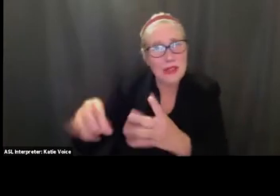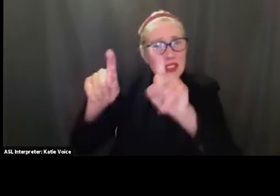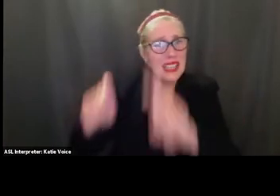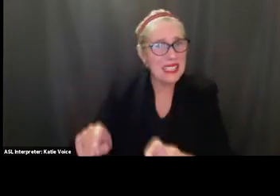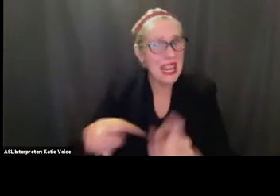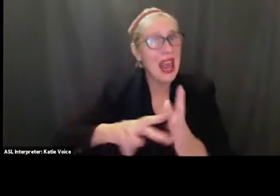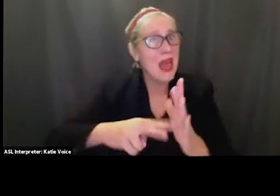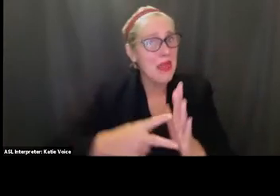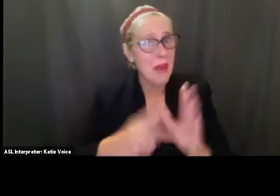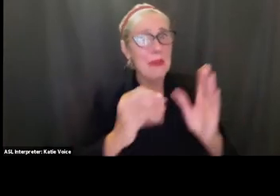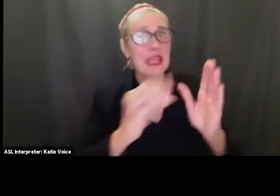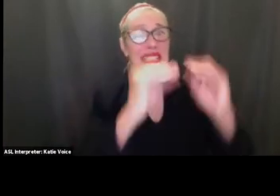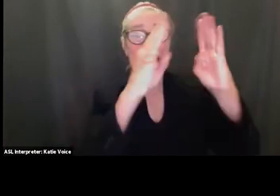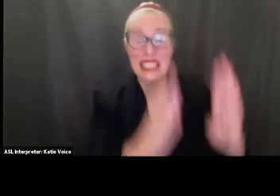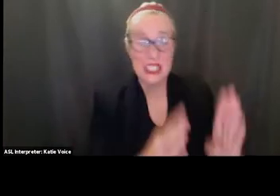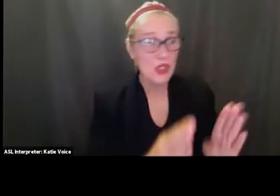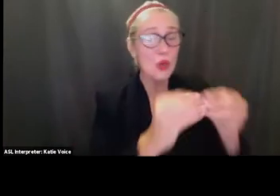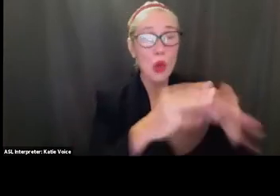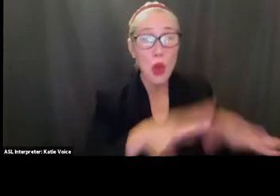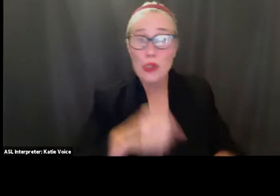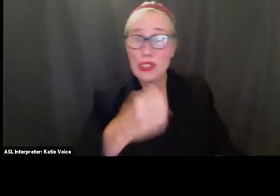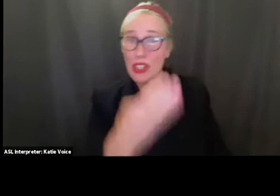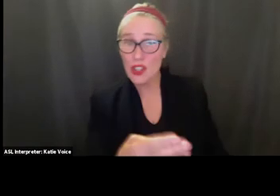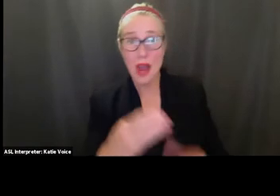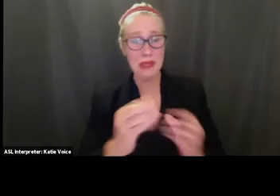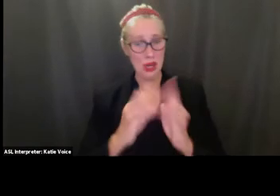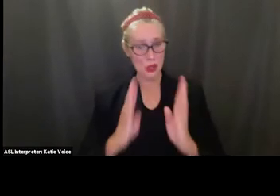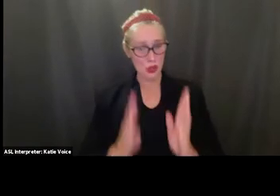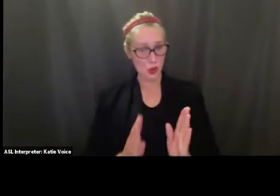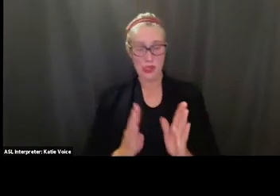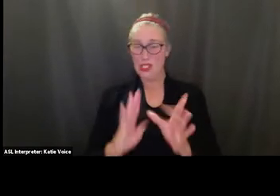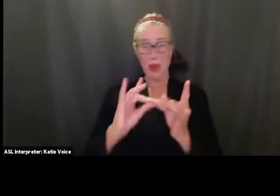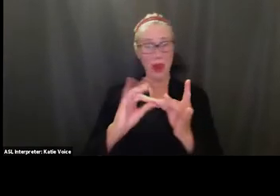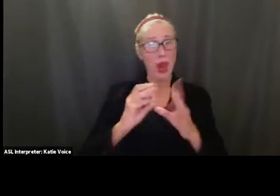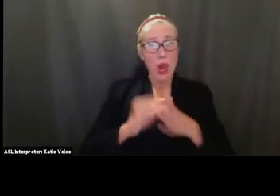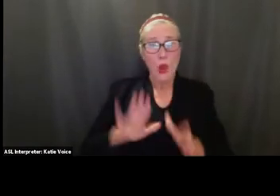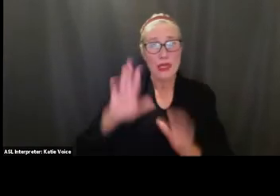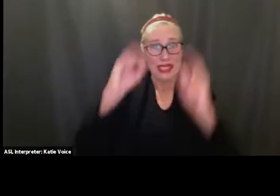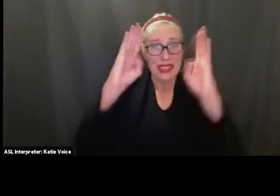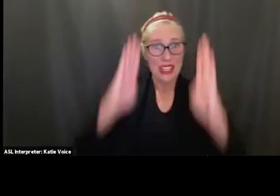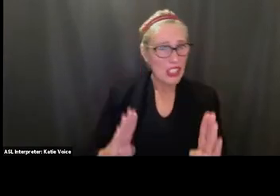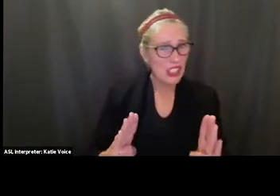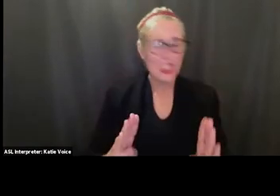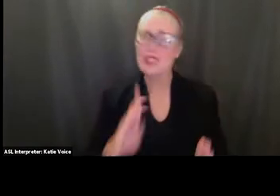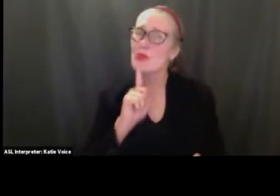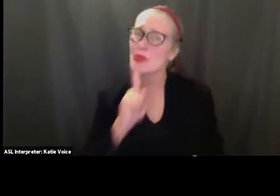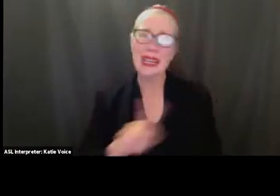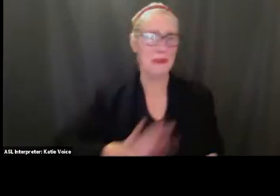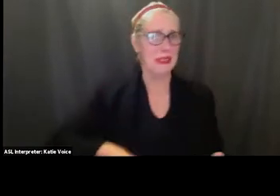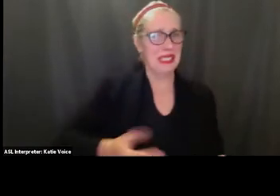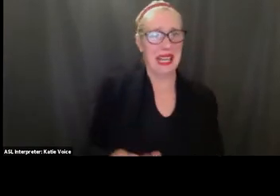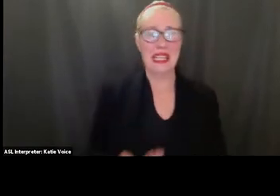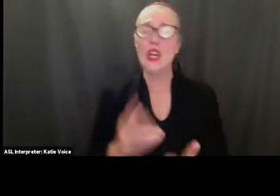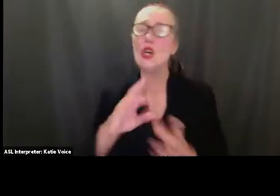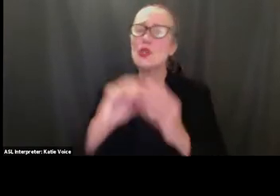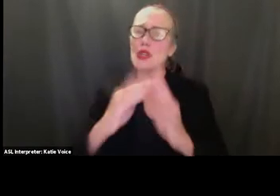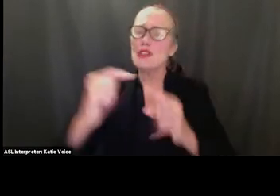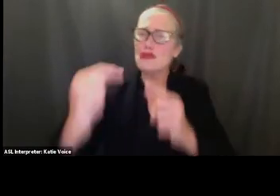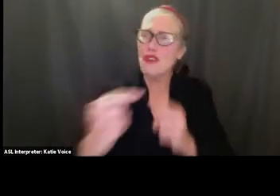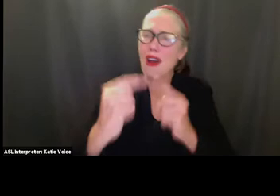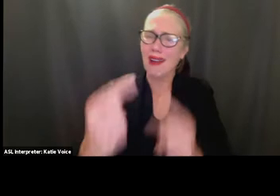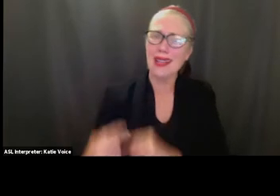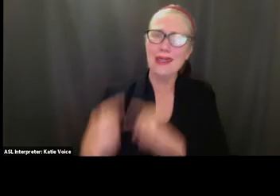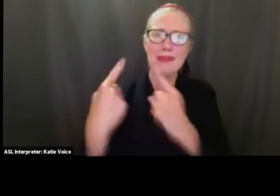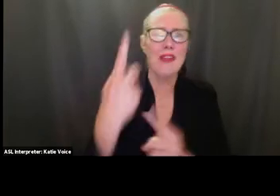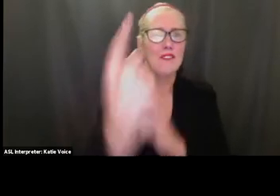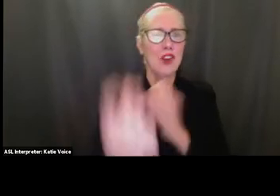students losing their teachers this carries huge implications for the teachers and the students alike students have been struggling through the past year